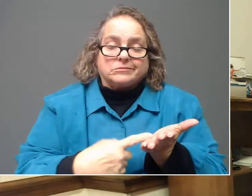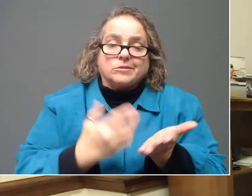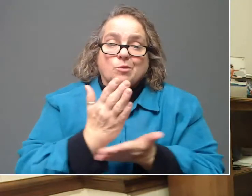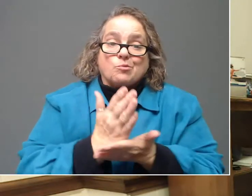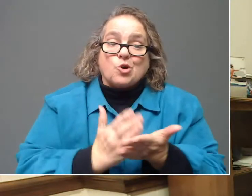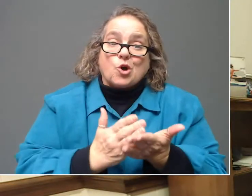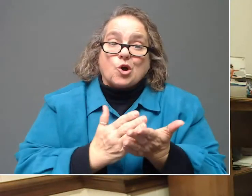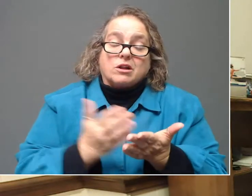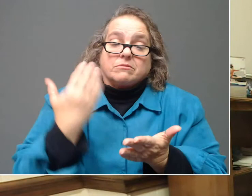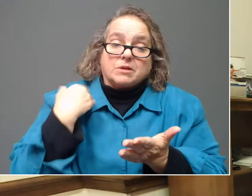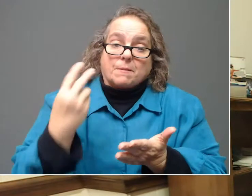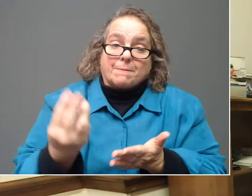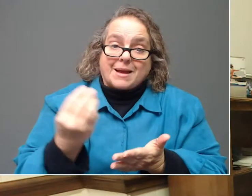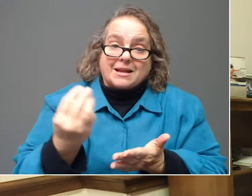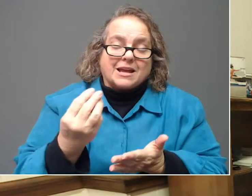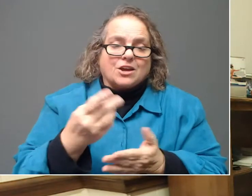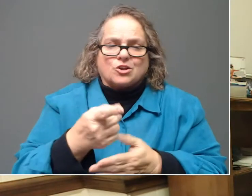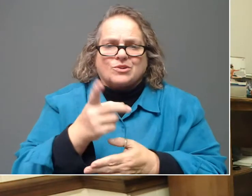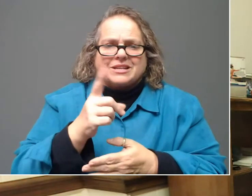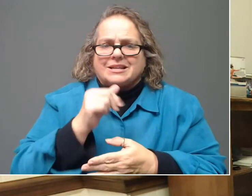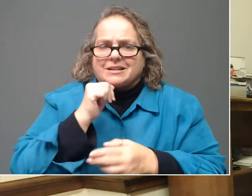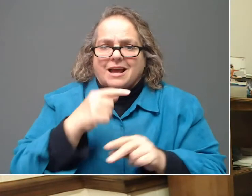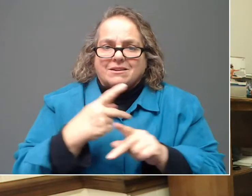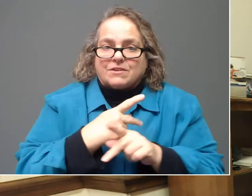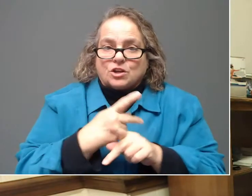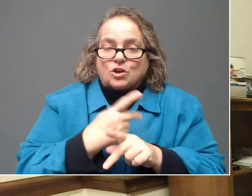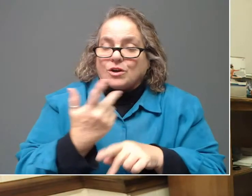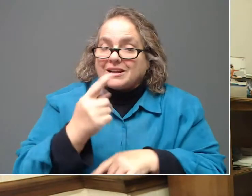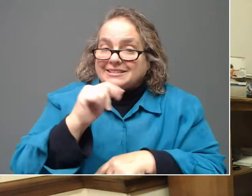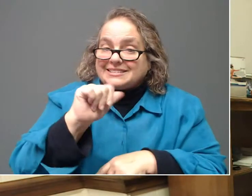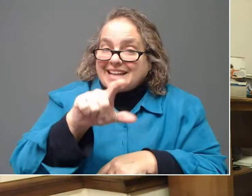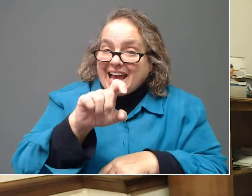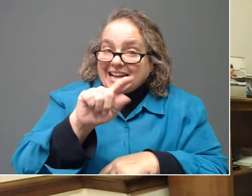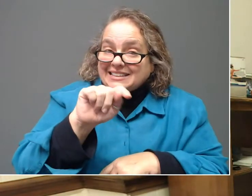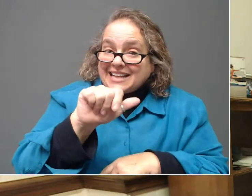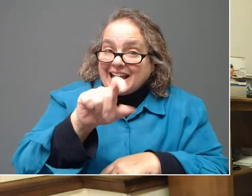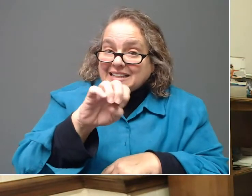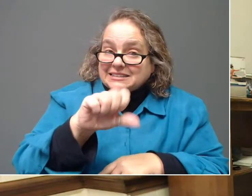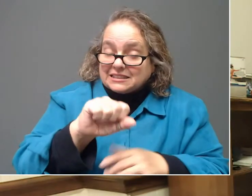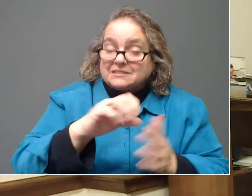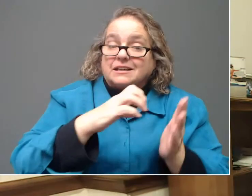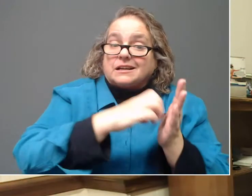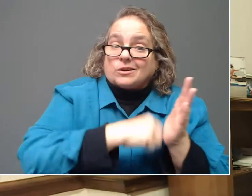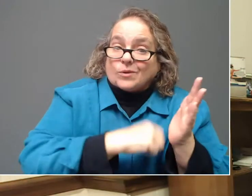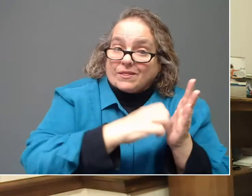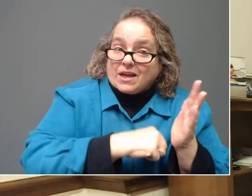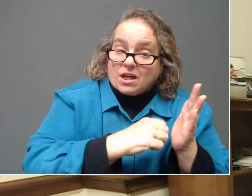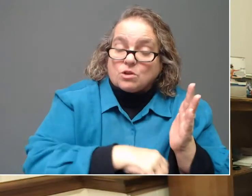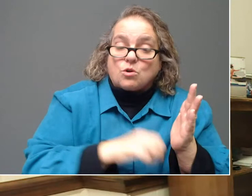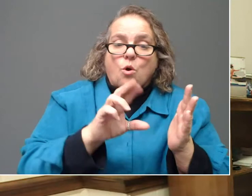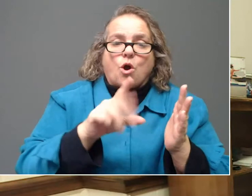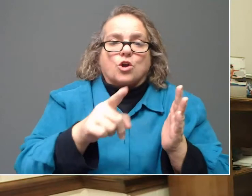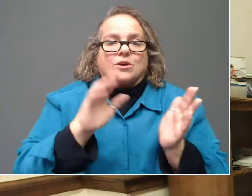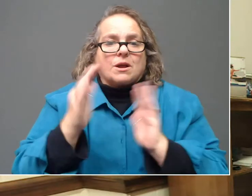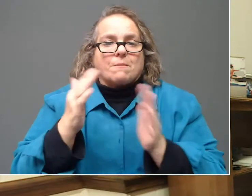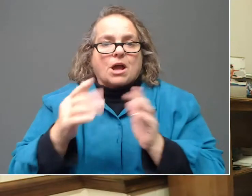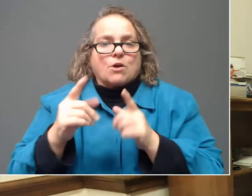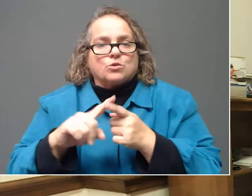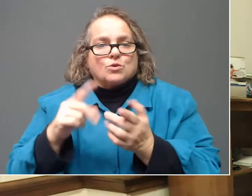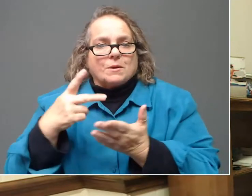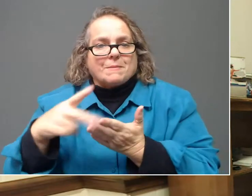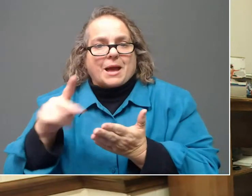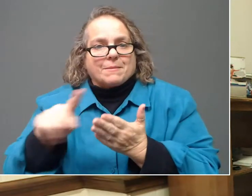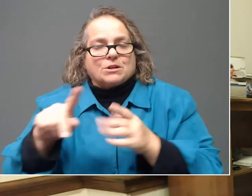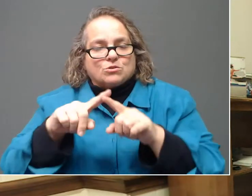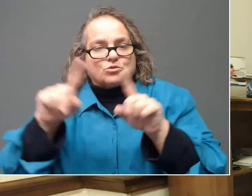haven't taken into account that taxes were withheld, or you may be comparing it to the payment screen on your UI